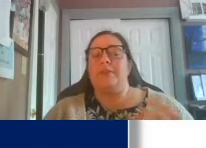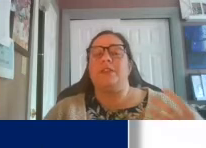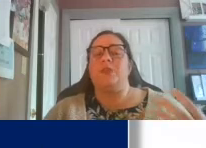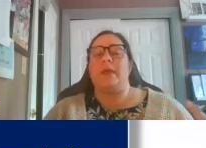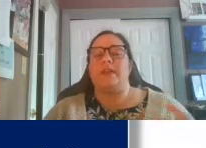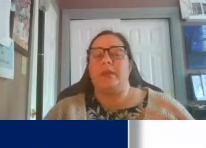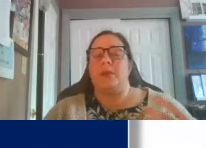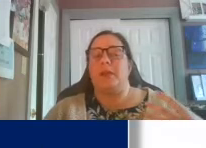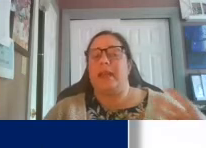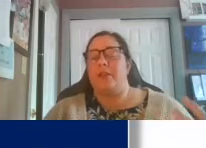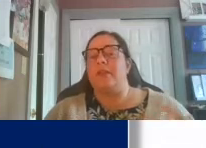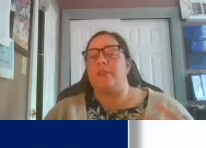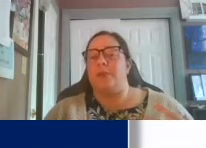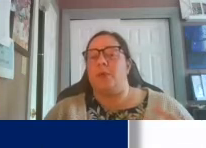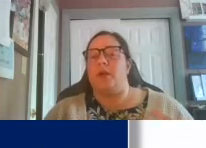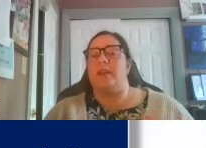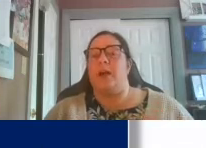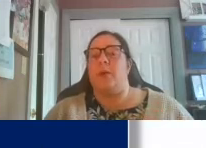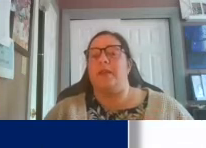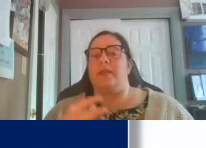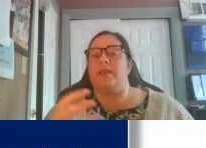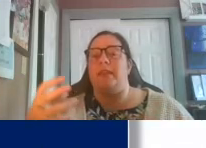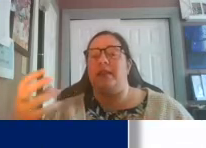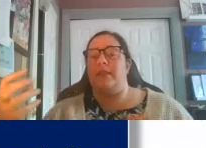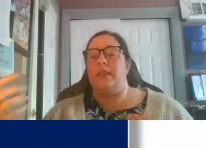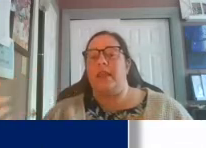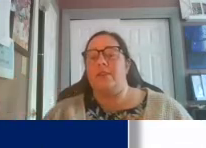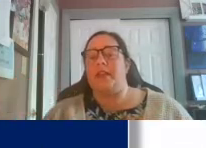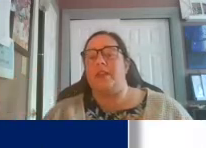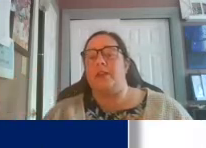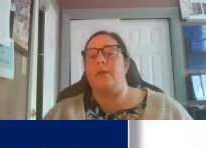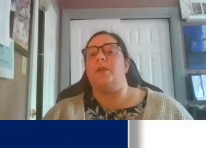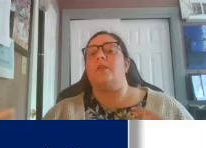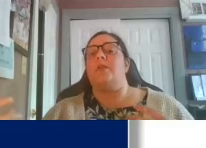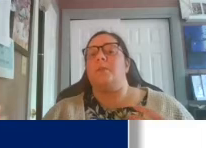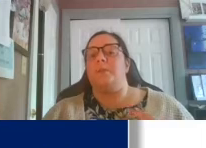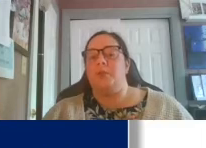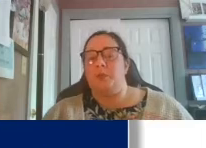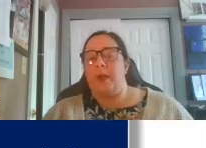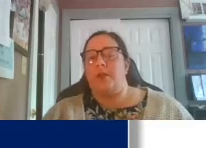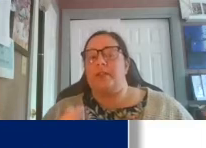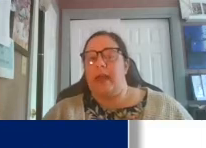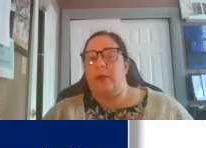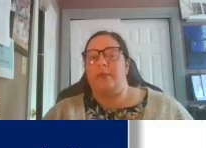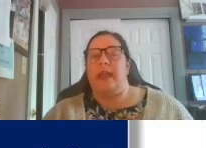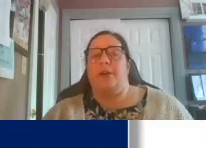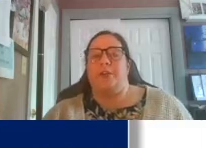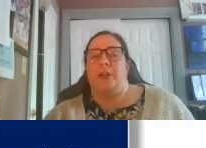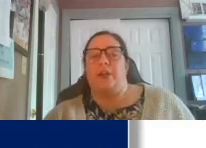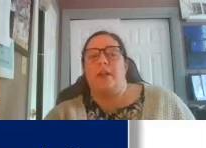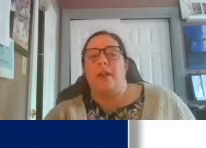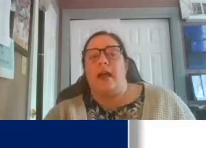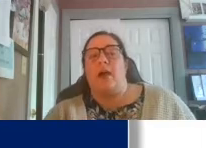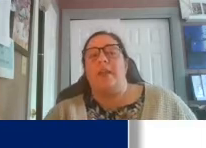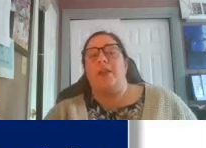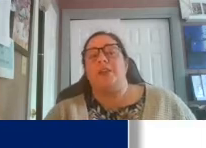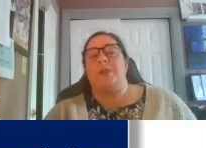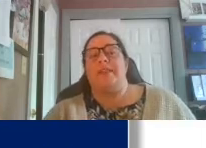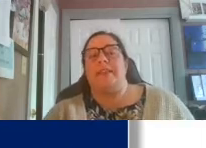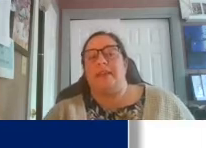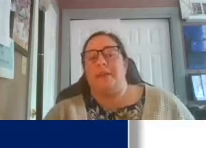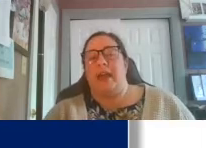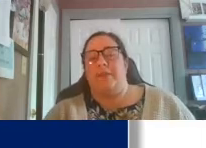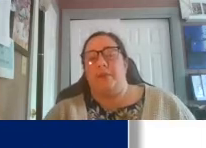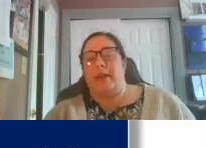And sometimes it's respite or caregiver support and helping the caretaker do better to help the elder. We can